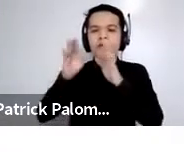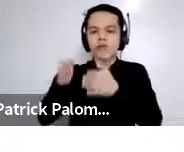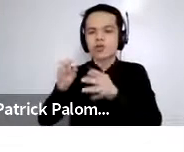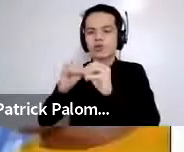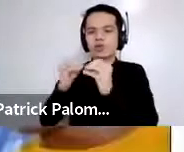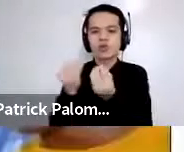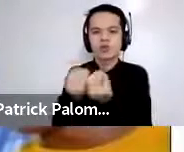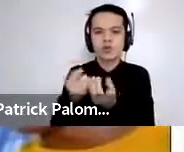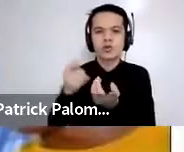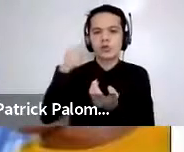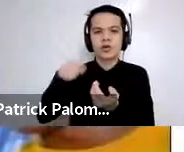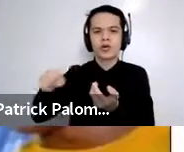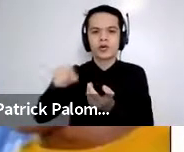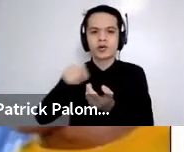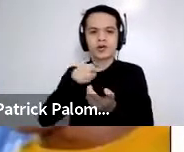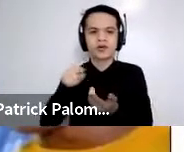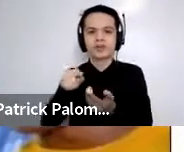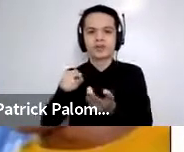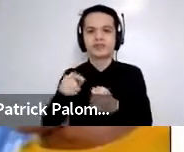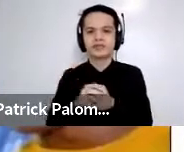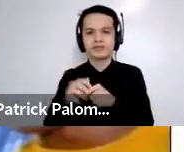disabilities.